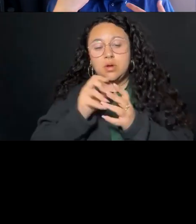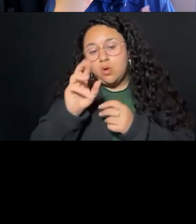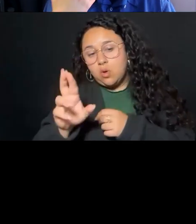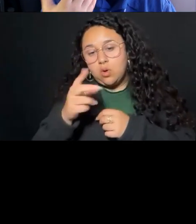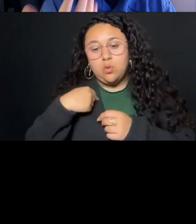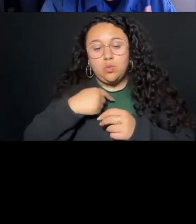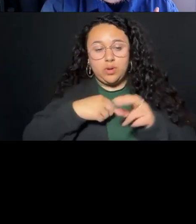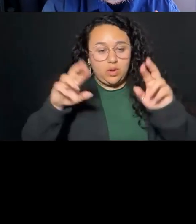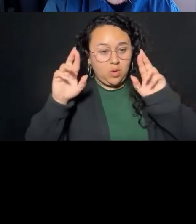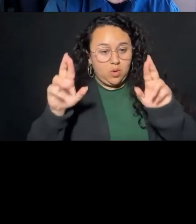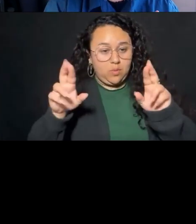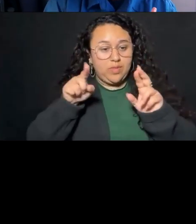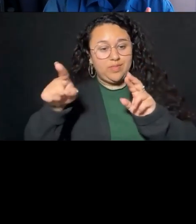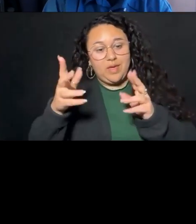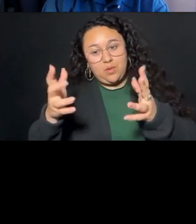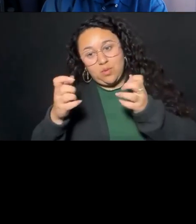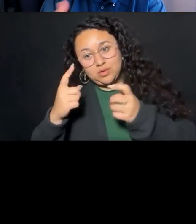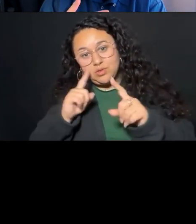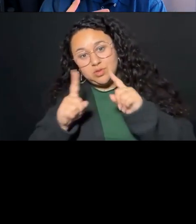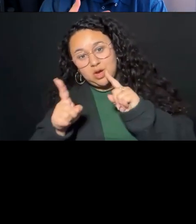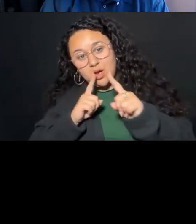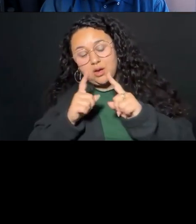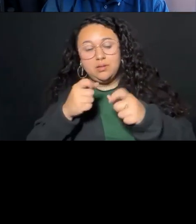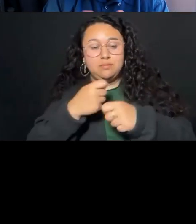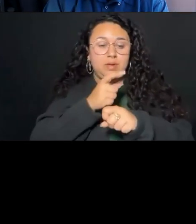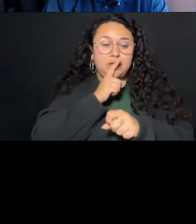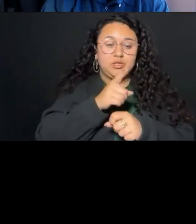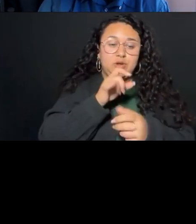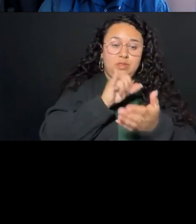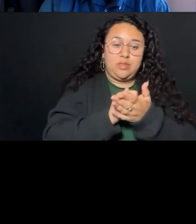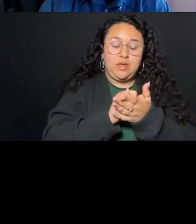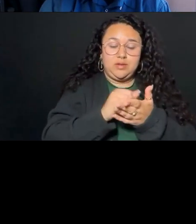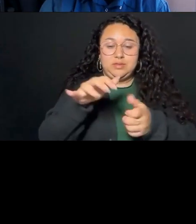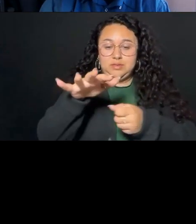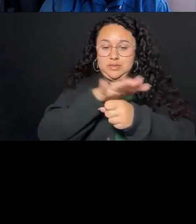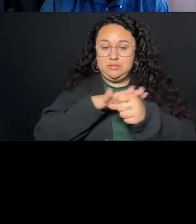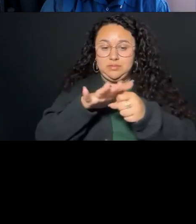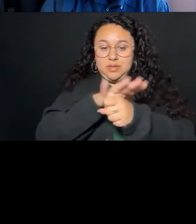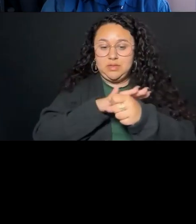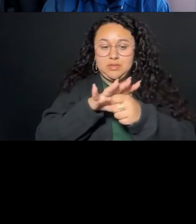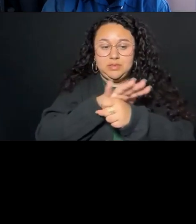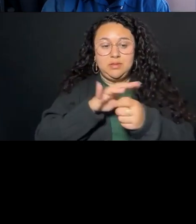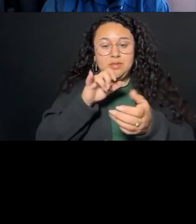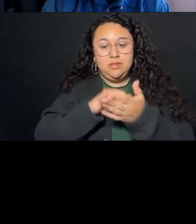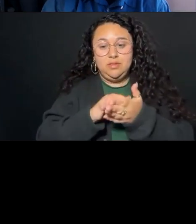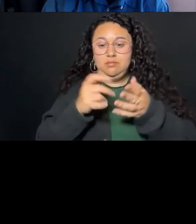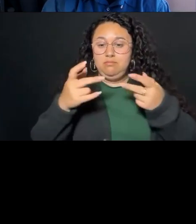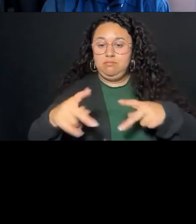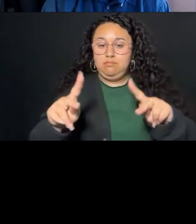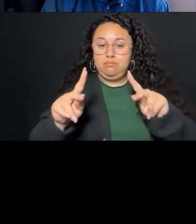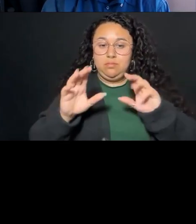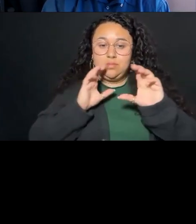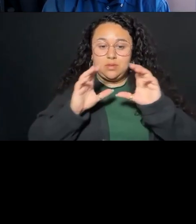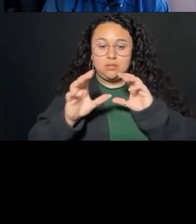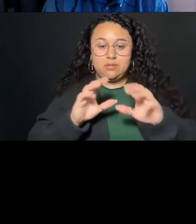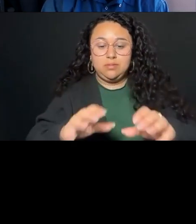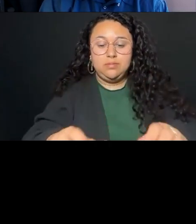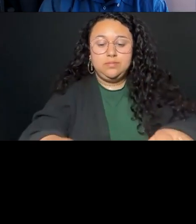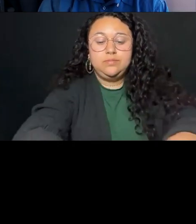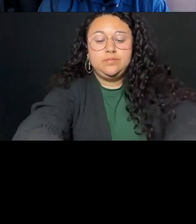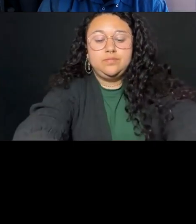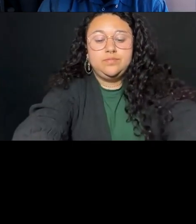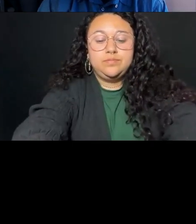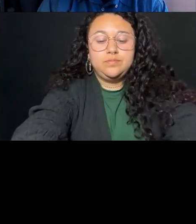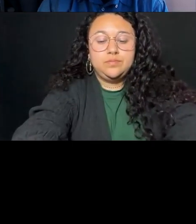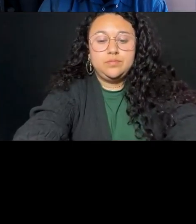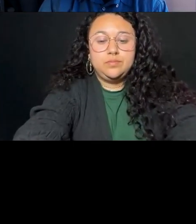we hoping that they will want to talk? Are we trying to make it a space that invites conversation, versus kind